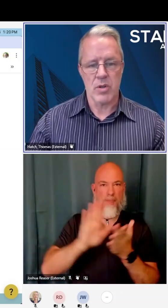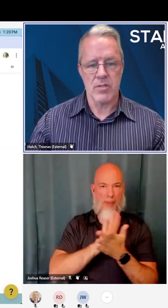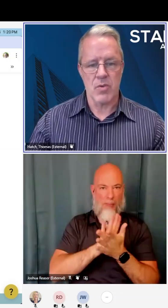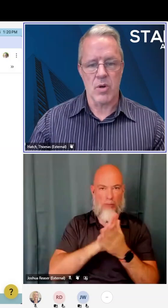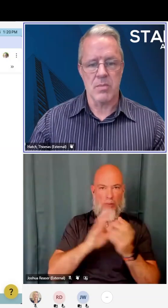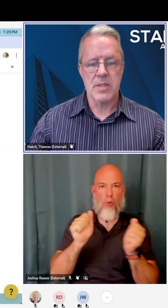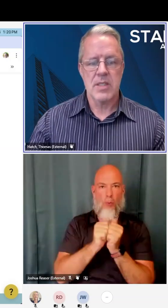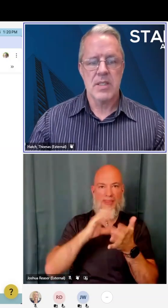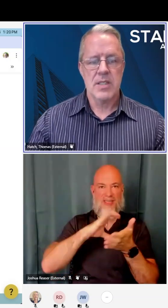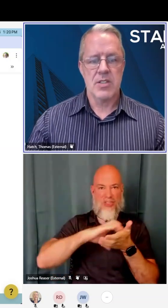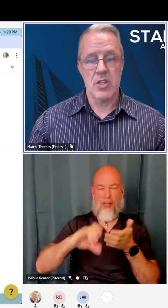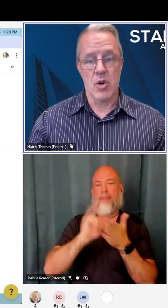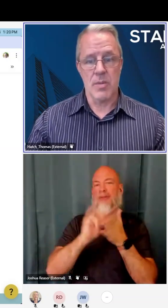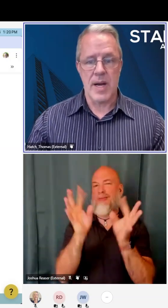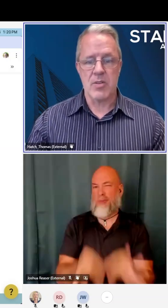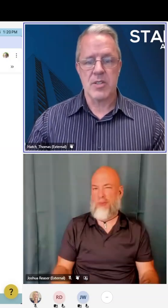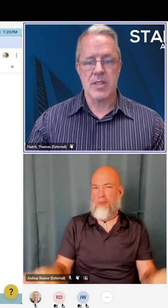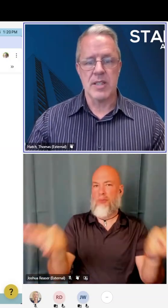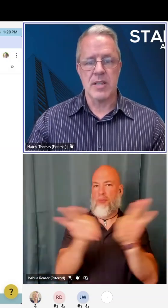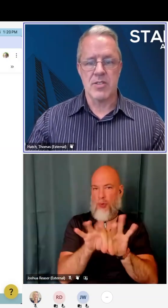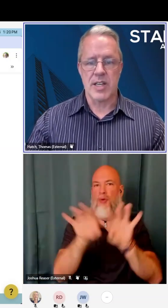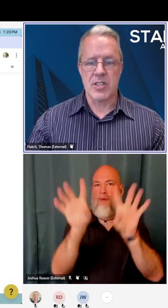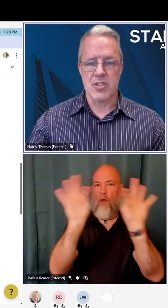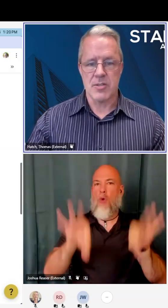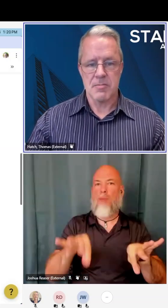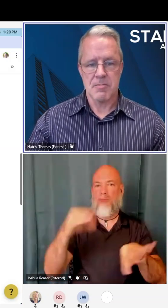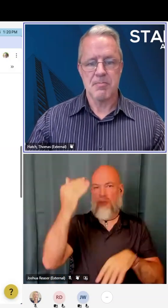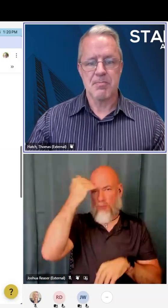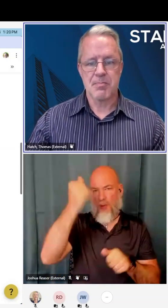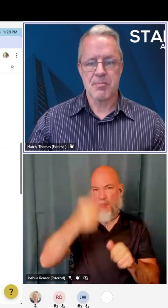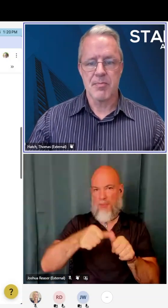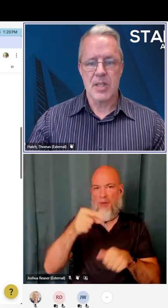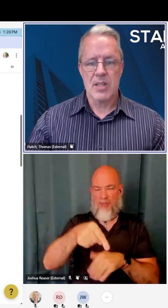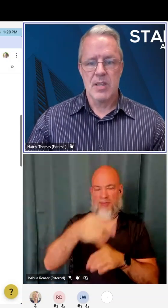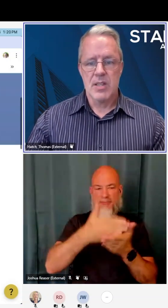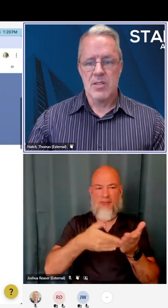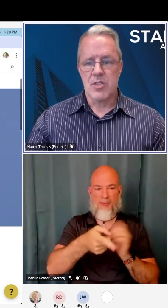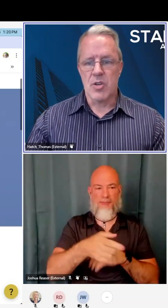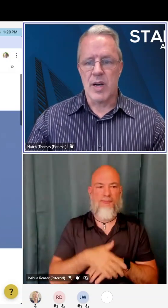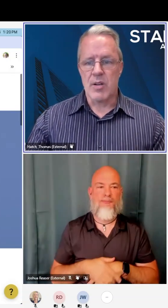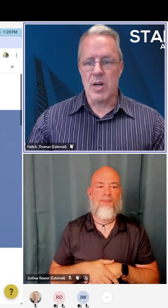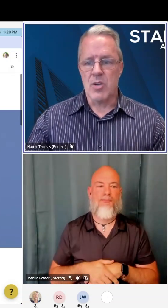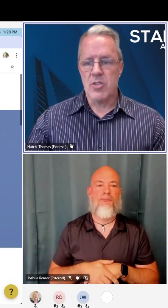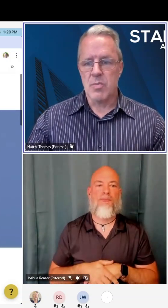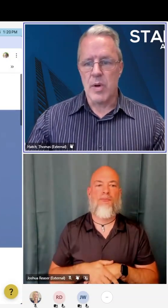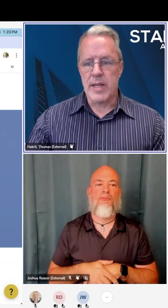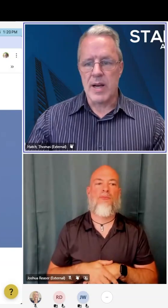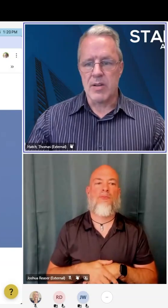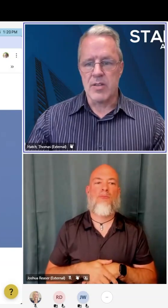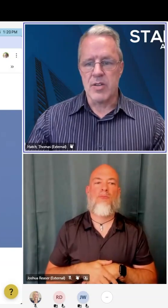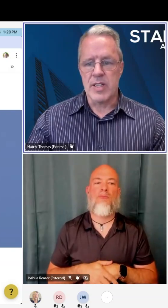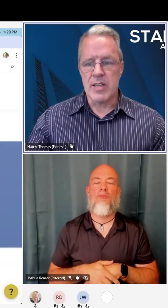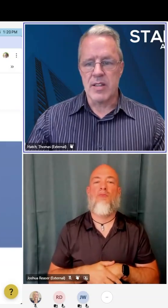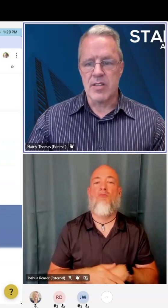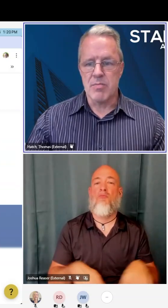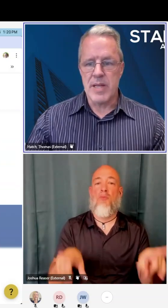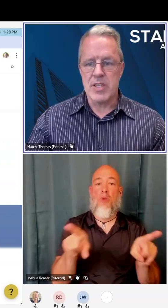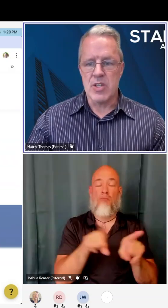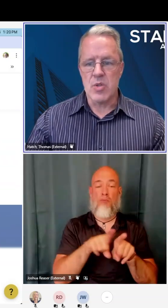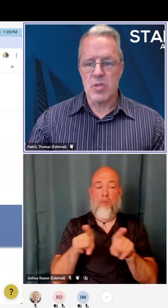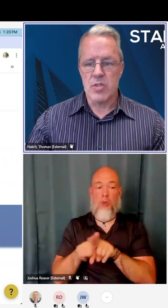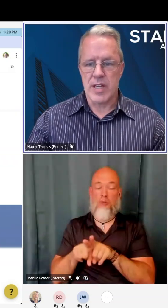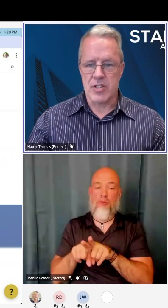an important form to know about in this section. So I'll also point out underneath